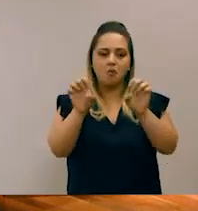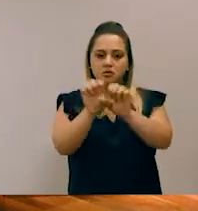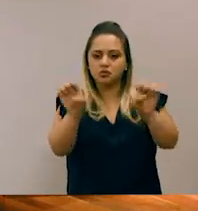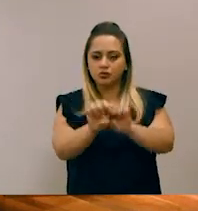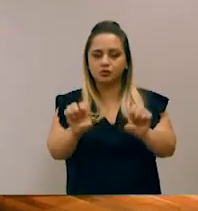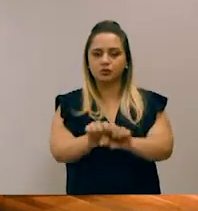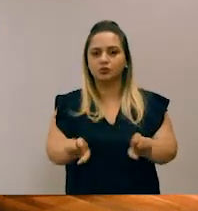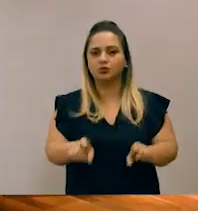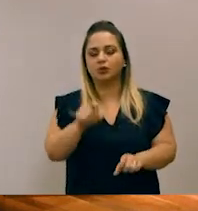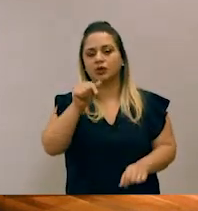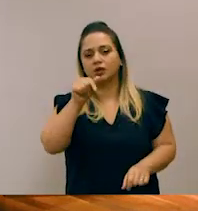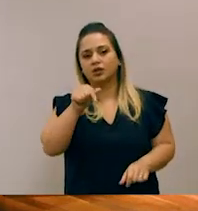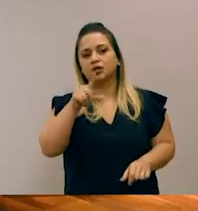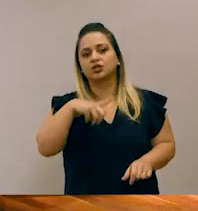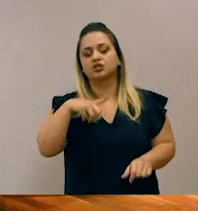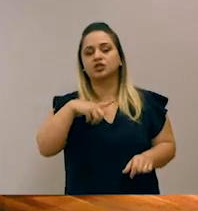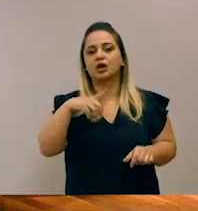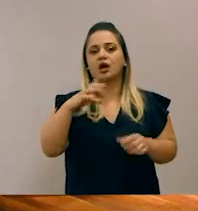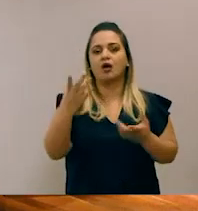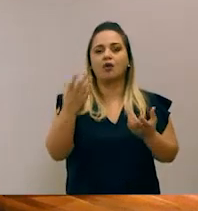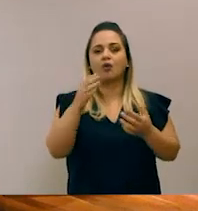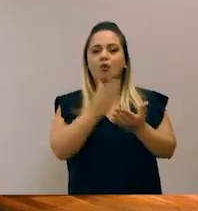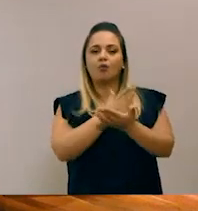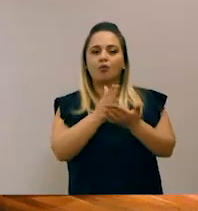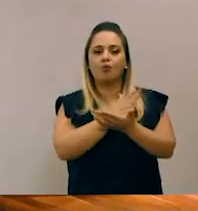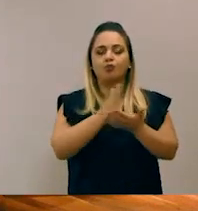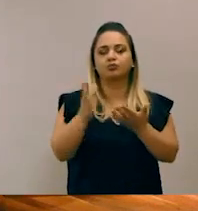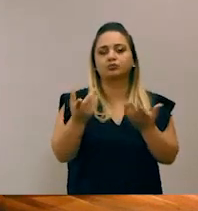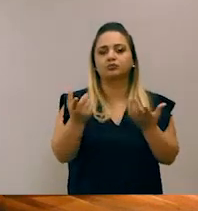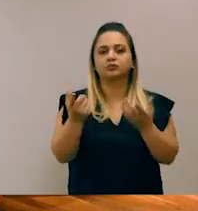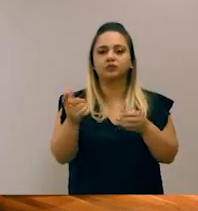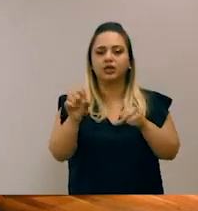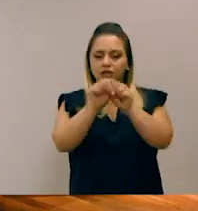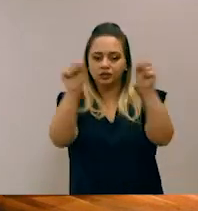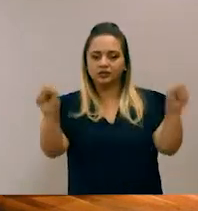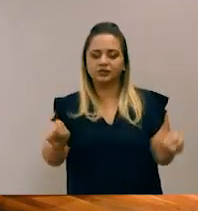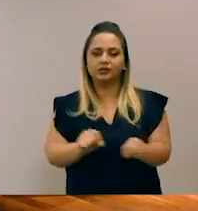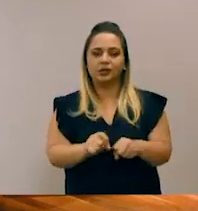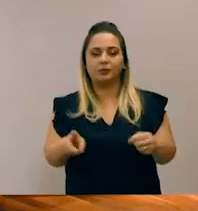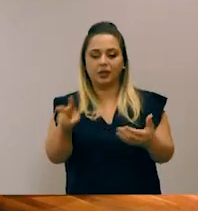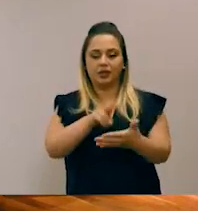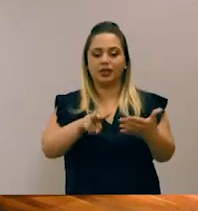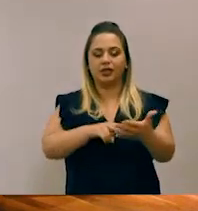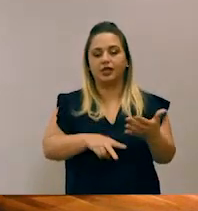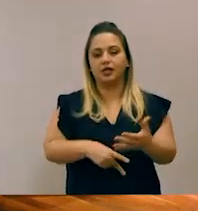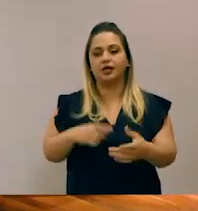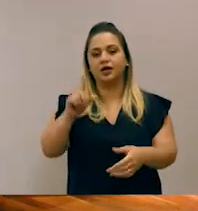grammar and spelling, etc., you have little algorithms that read